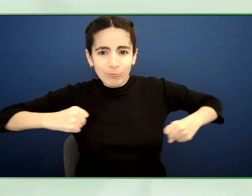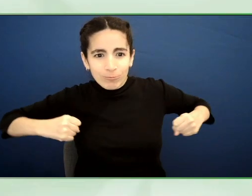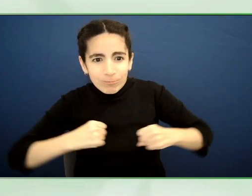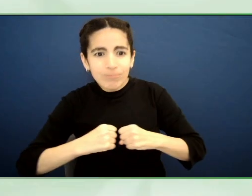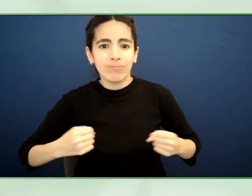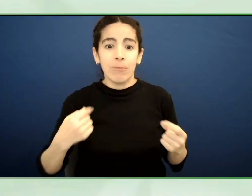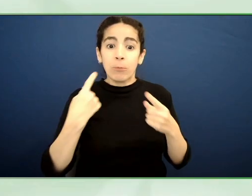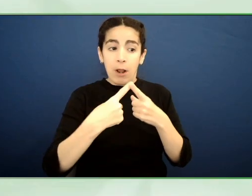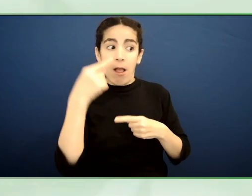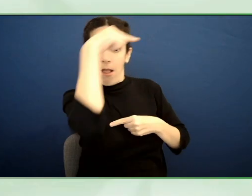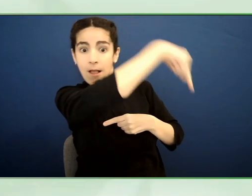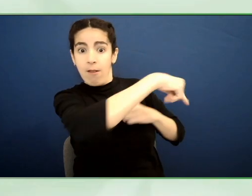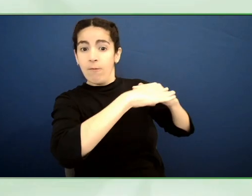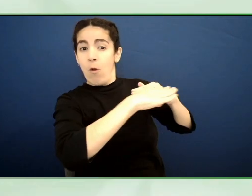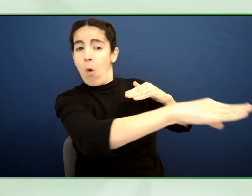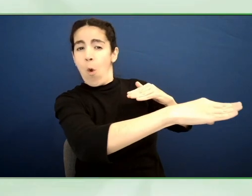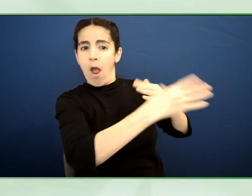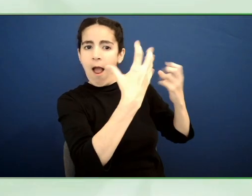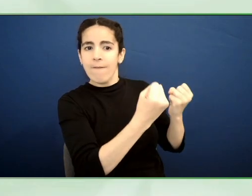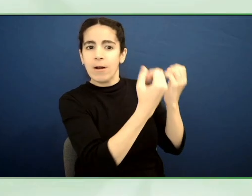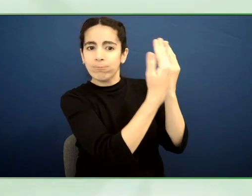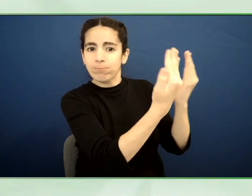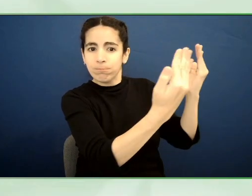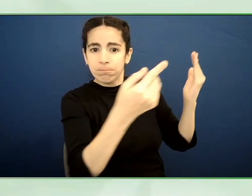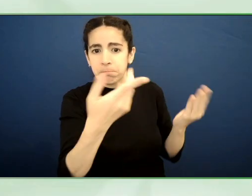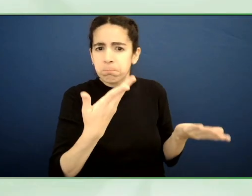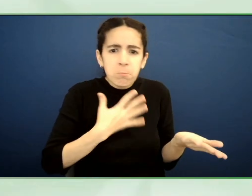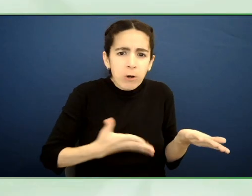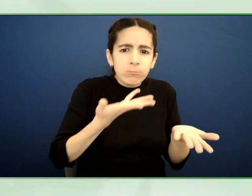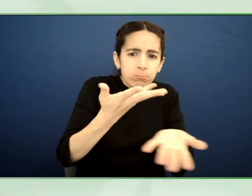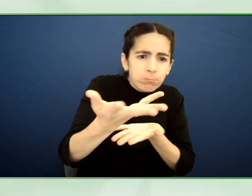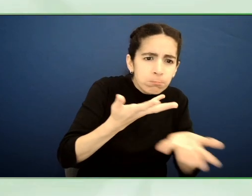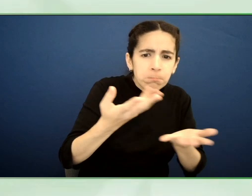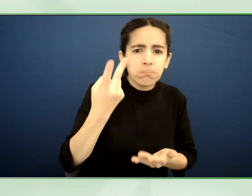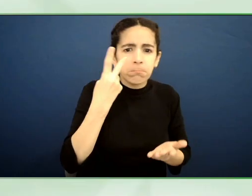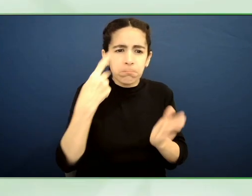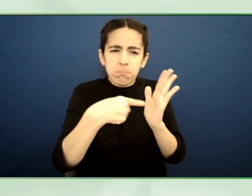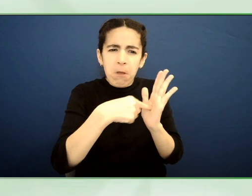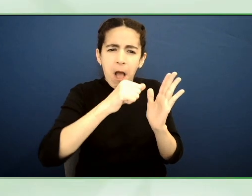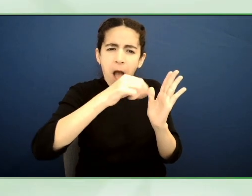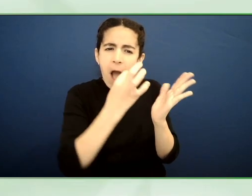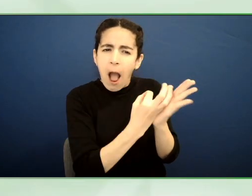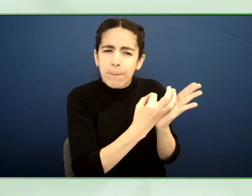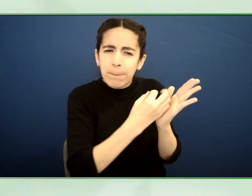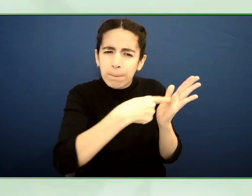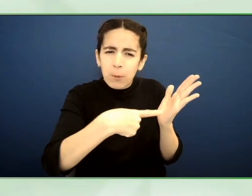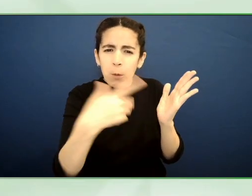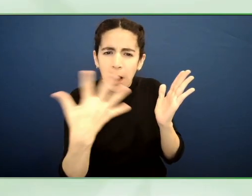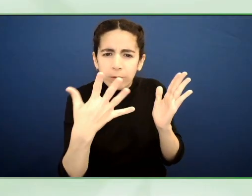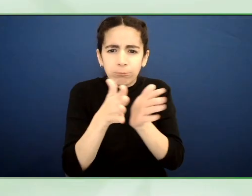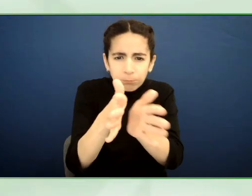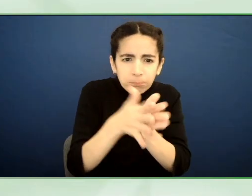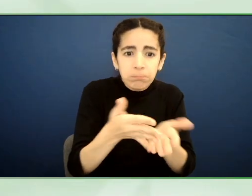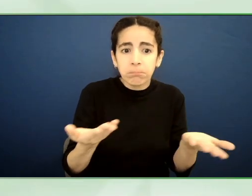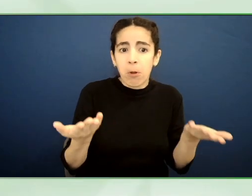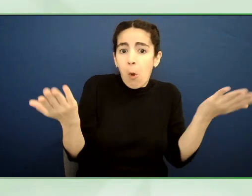considered being a yoga teacher or a fitness instructor, I would love to speak with you. Or if you're thinking about it now, maybe for the first time, I would